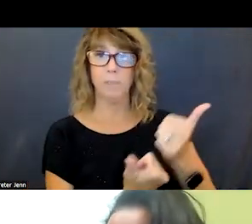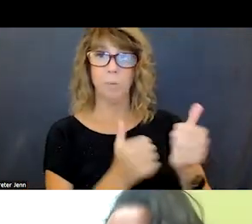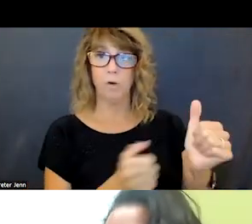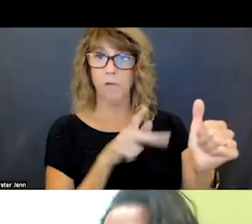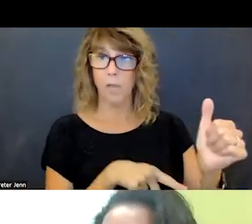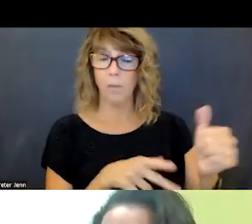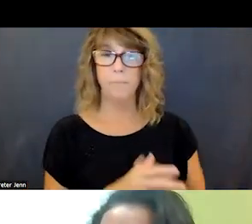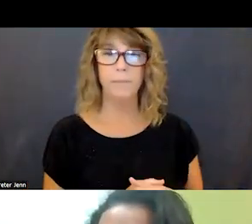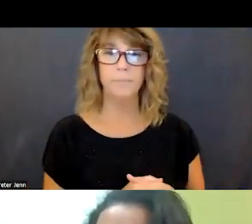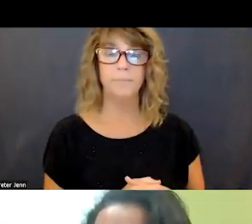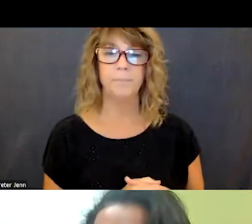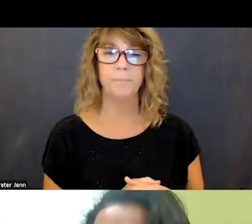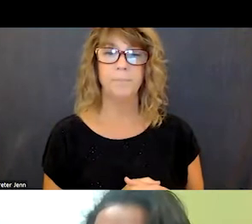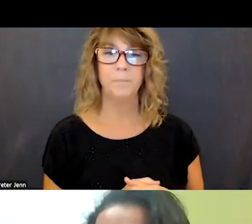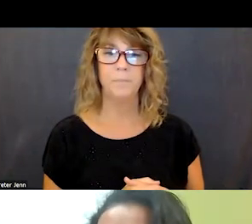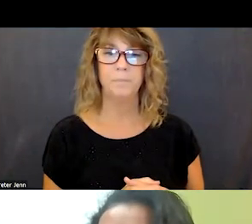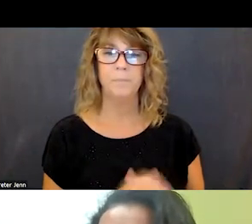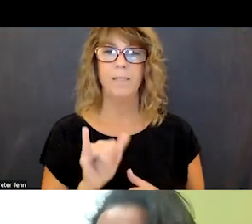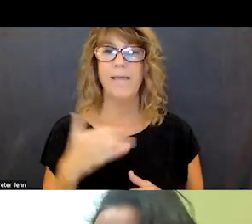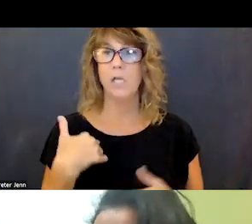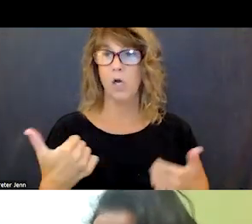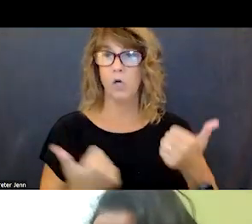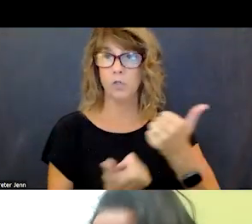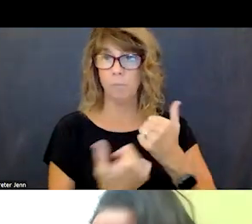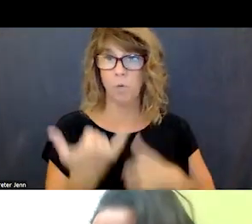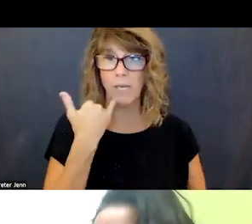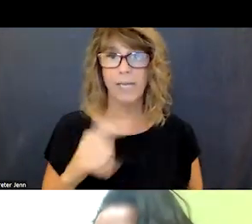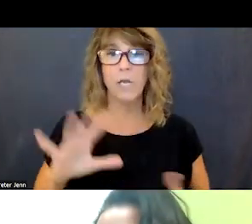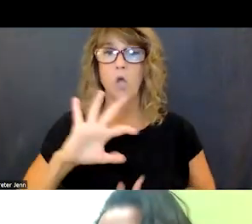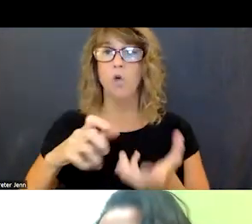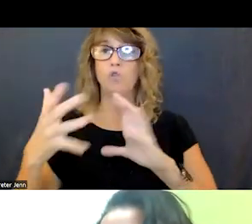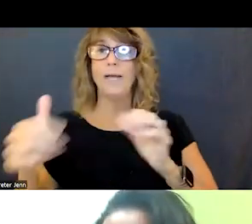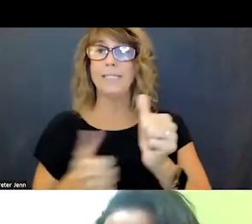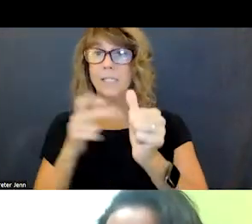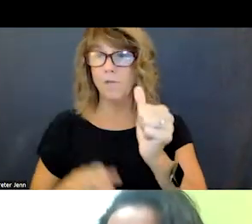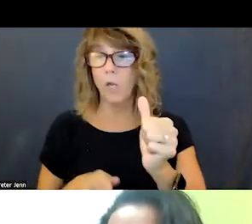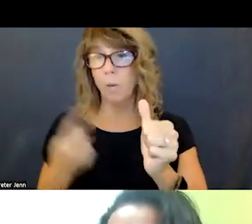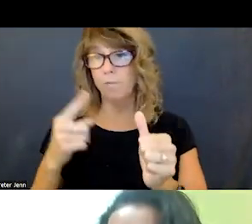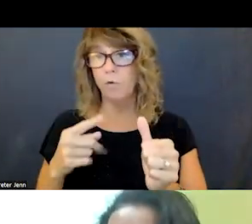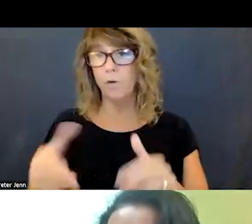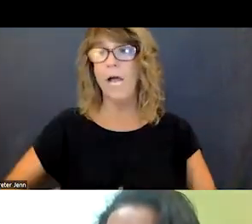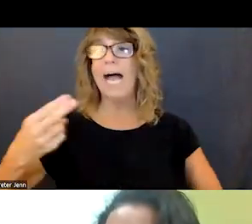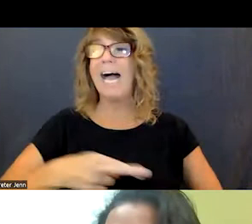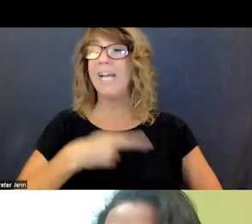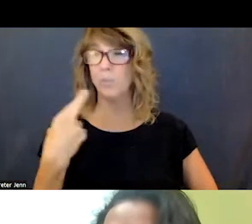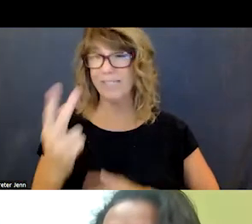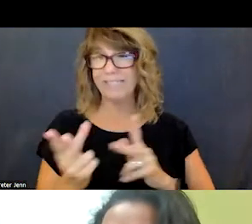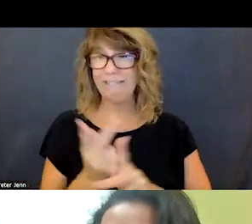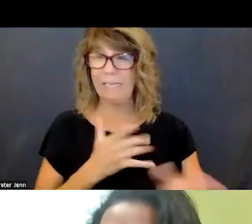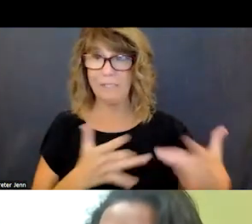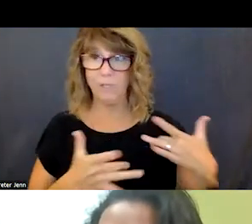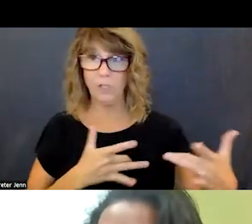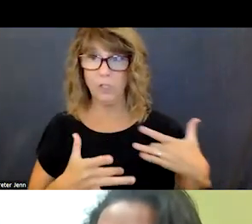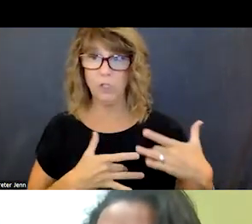follow-up on our support line, crisis follow-up for high-risk kinds of concerns